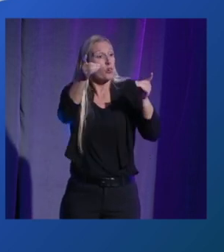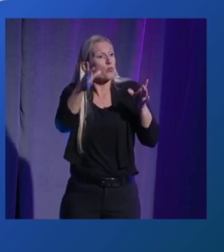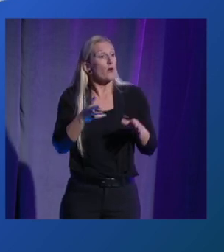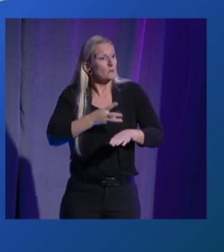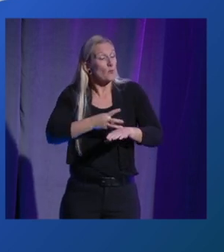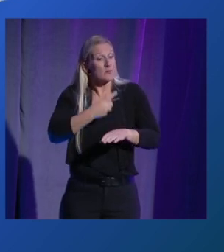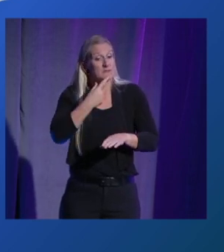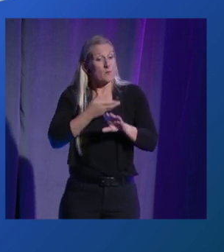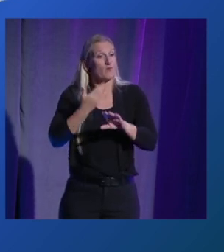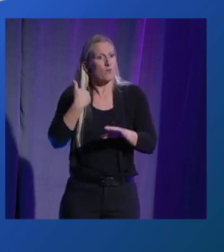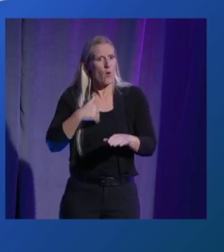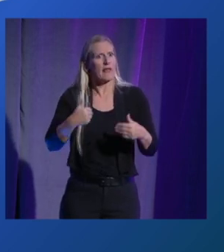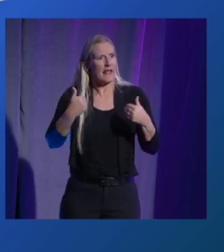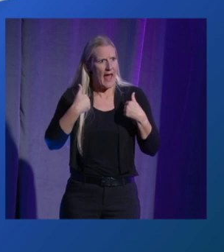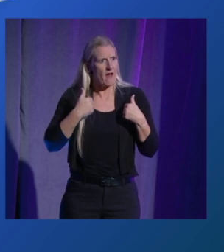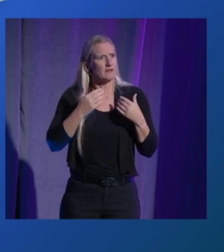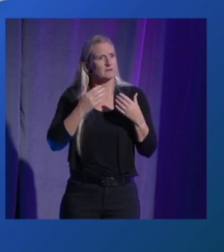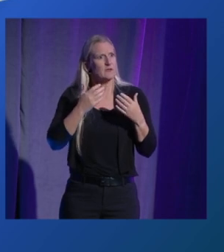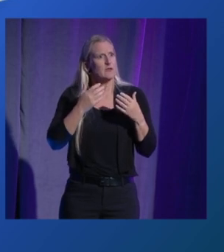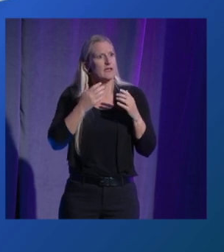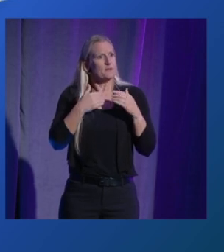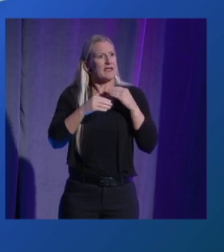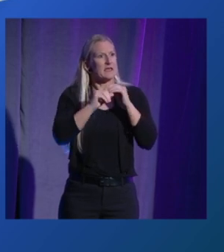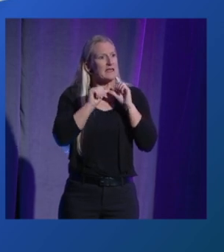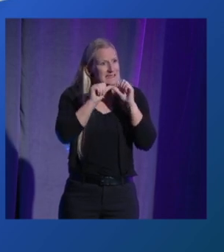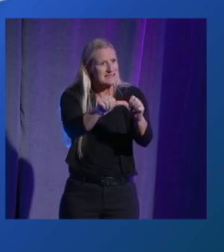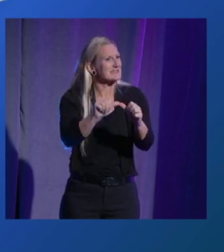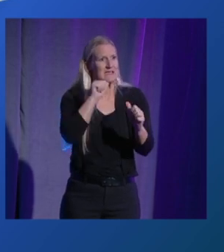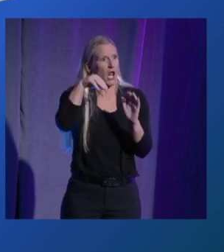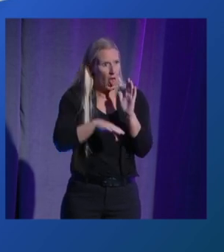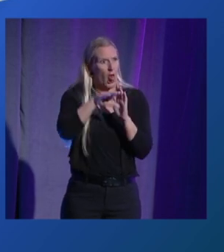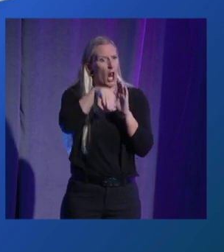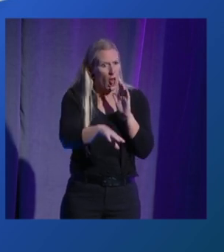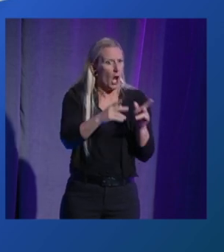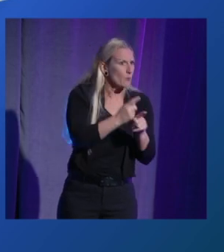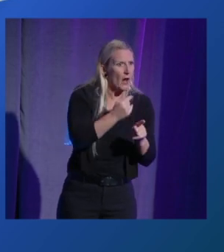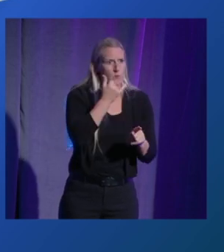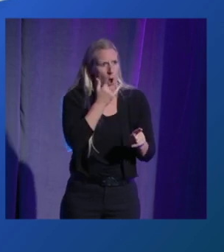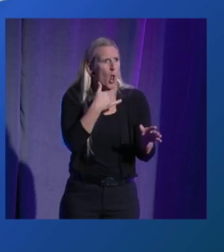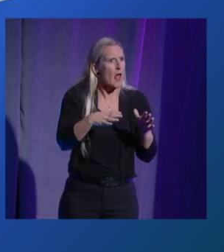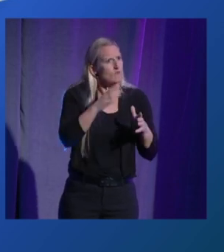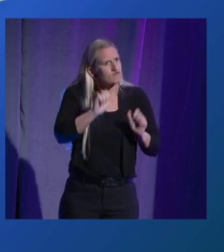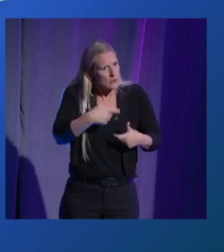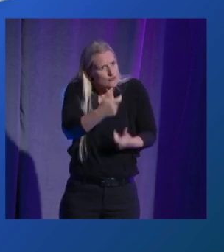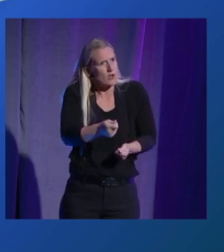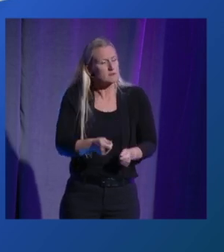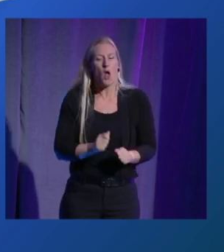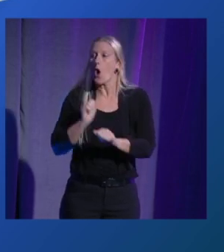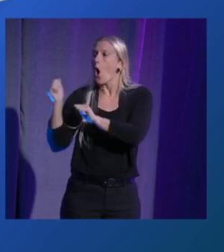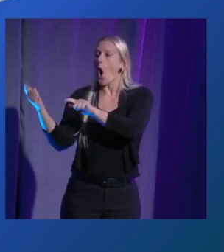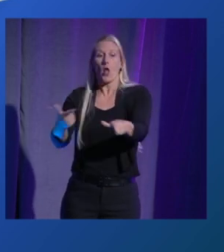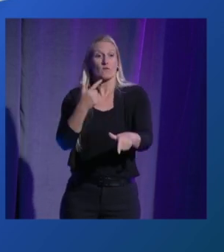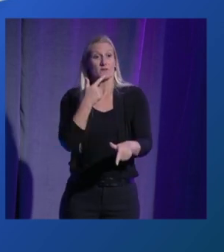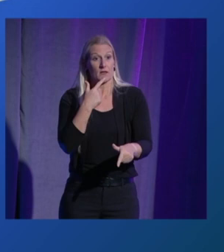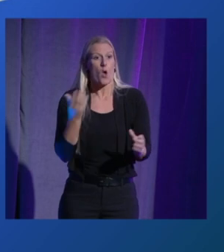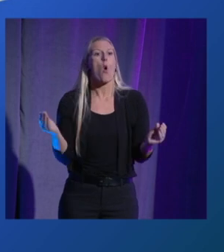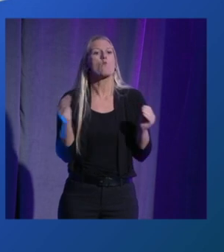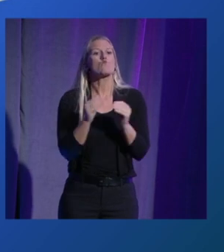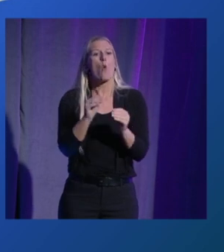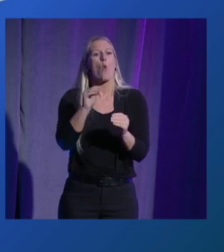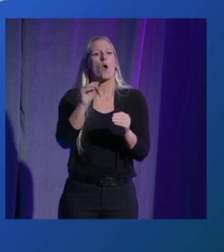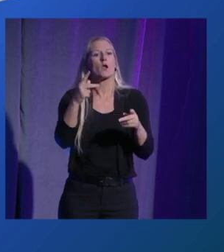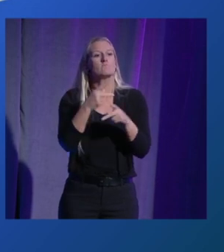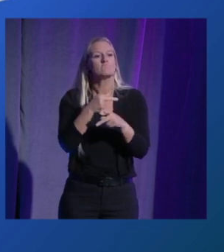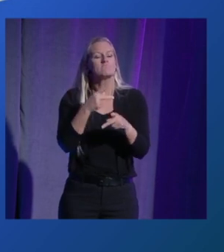ultimate goal to have the computer do this consistently and one after the other they all said more compute